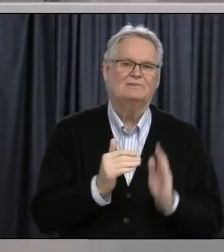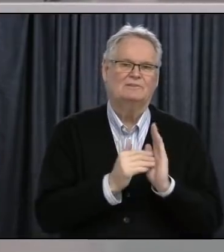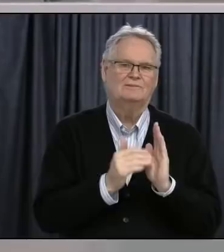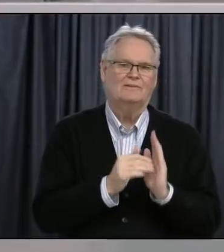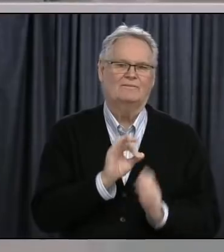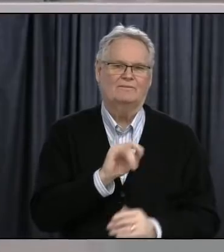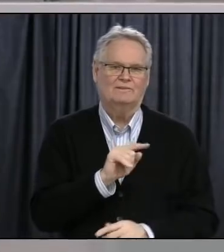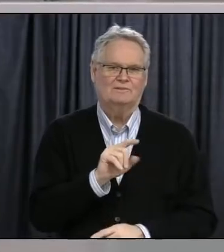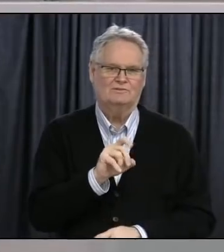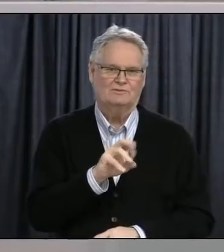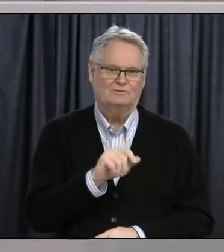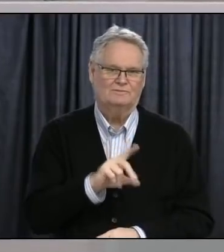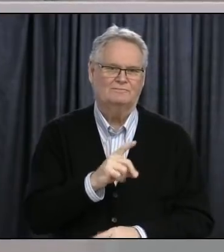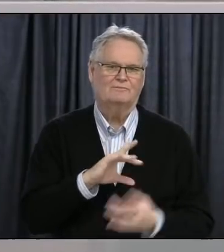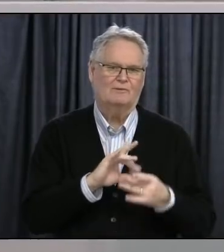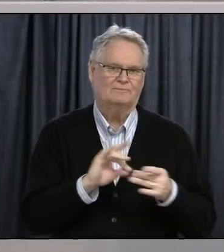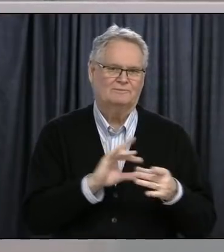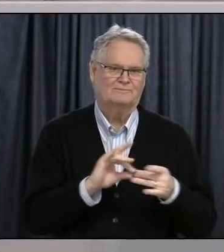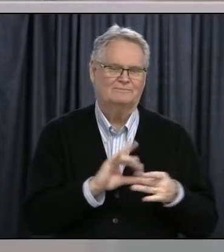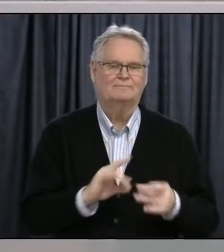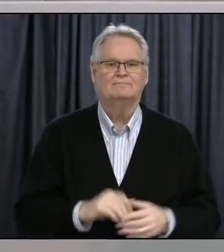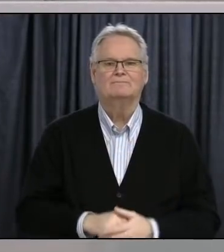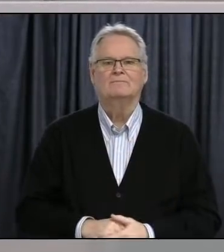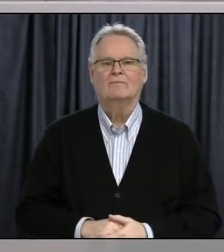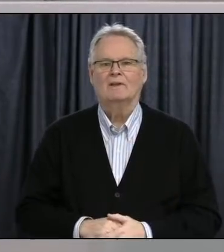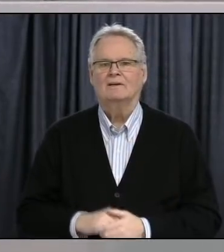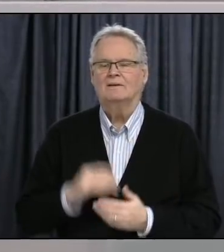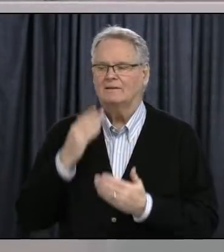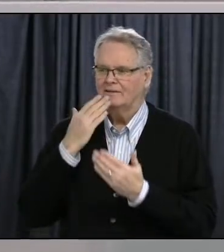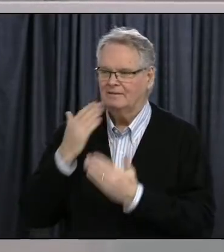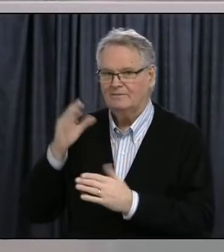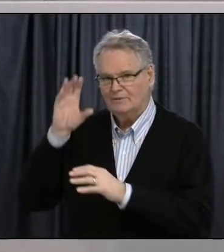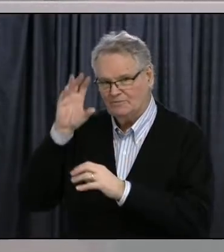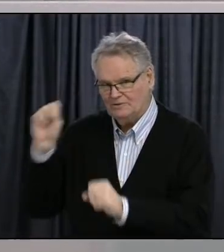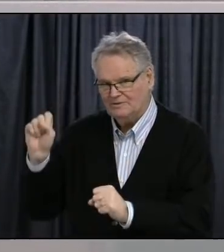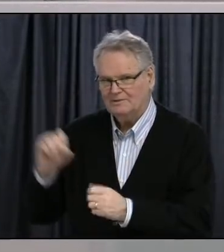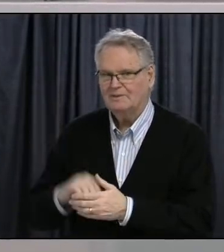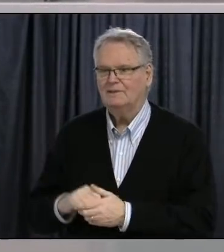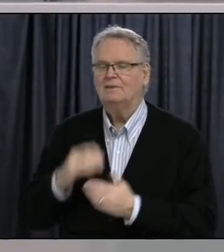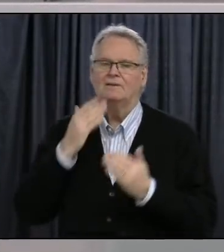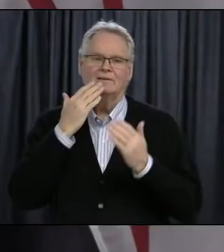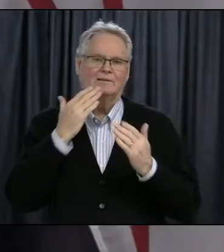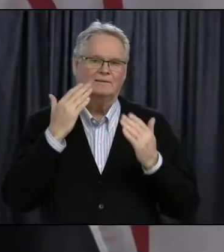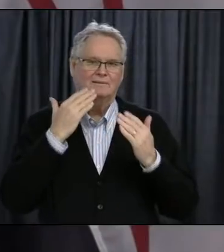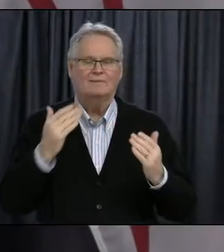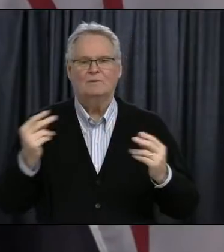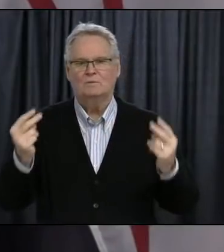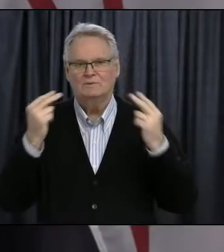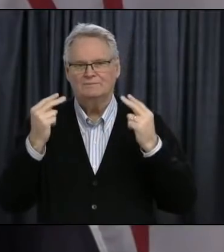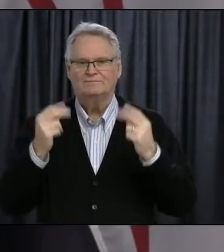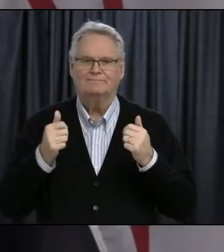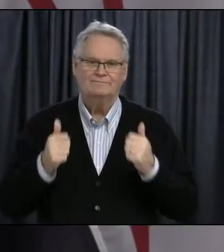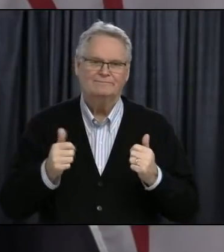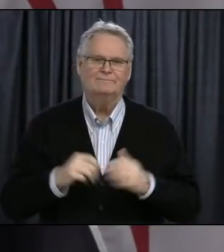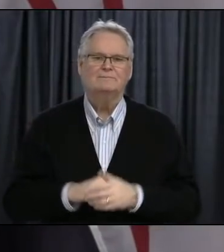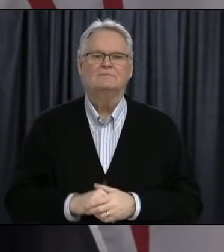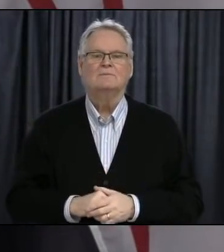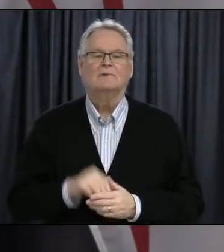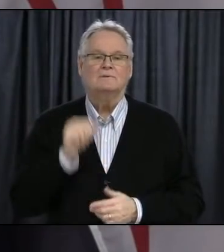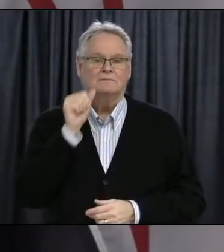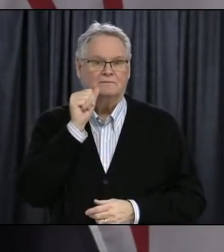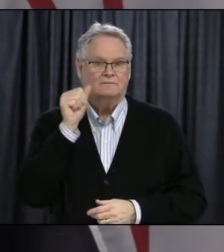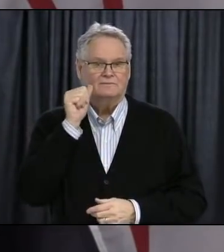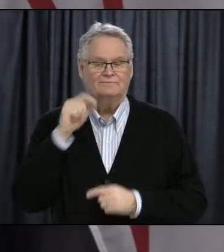Thank you, Premier. Good afternoon, everyone. Thanks for joining us today. Since the media advisory yesterday, we have 4